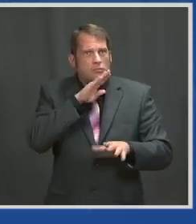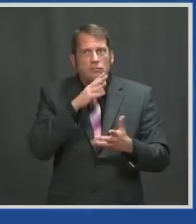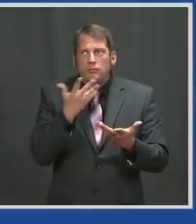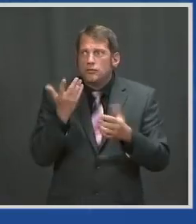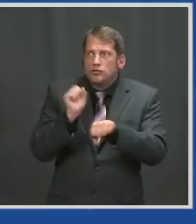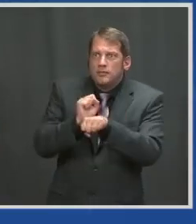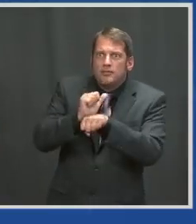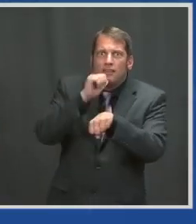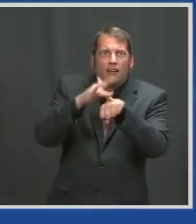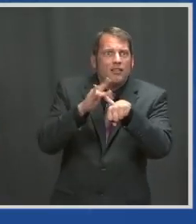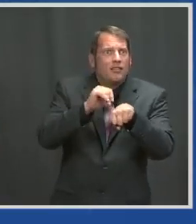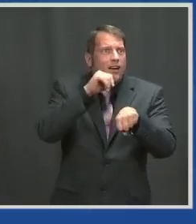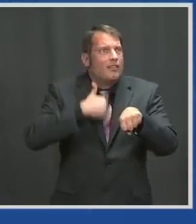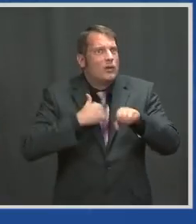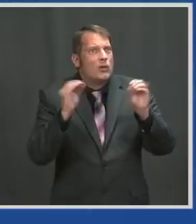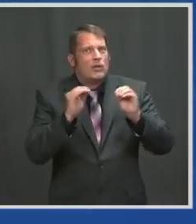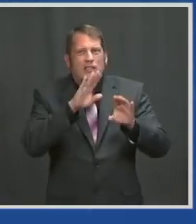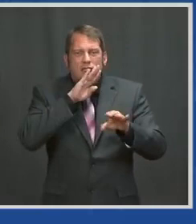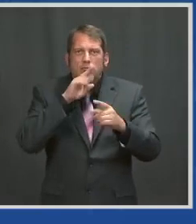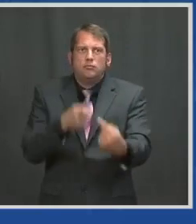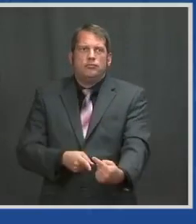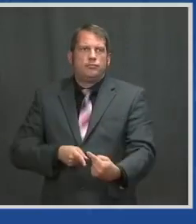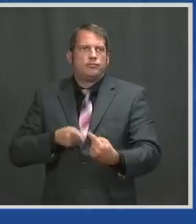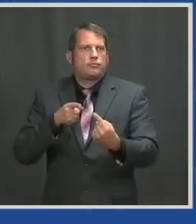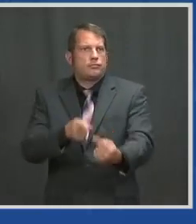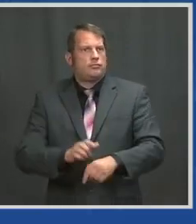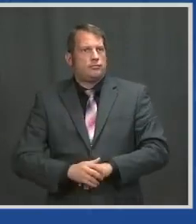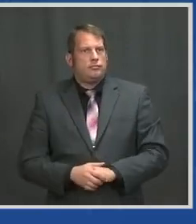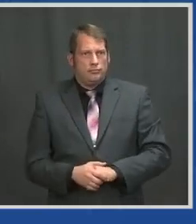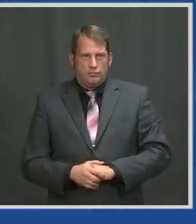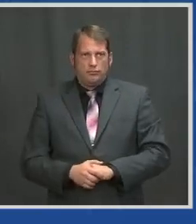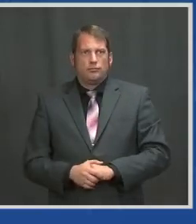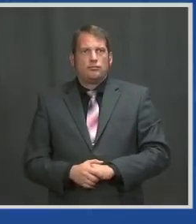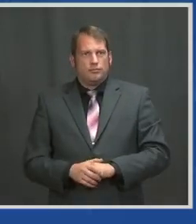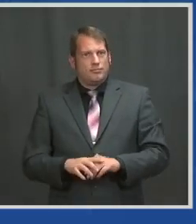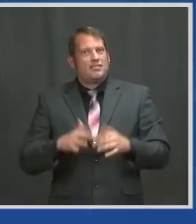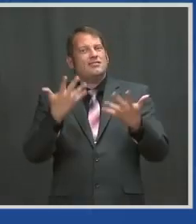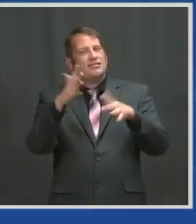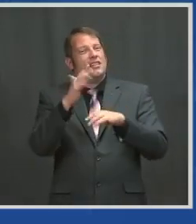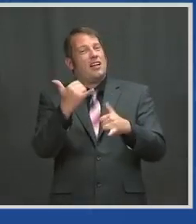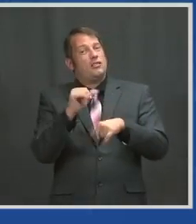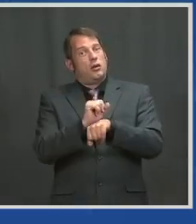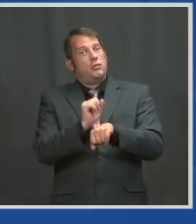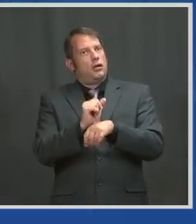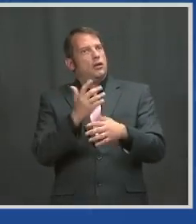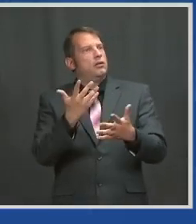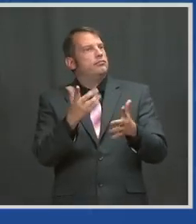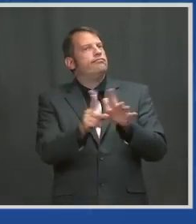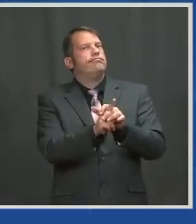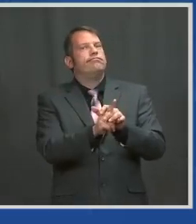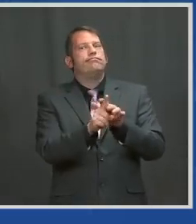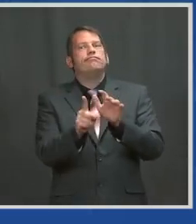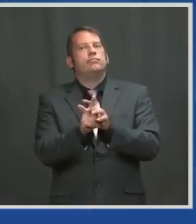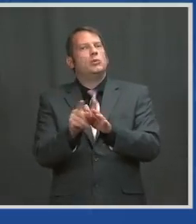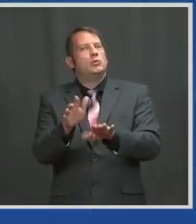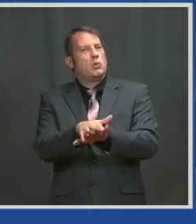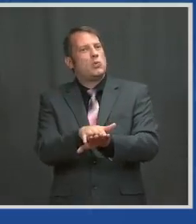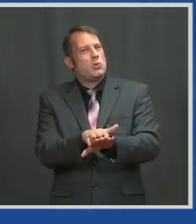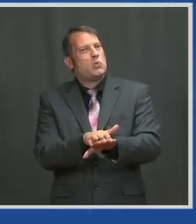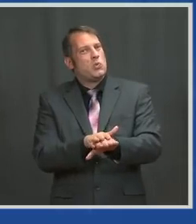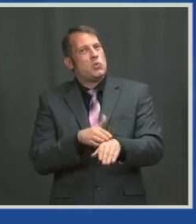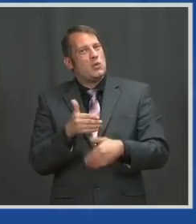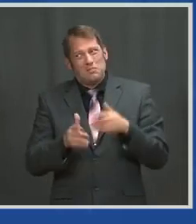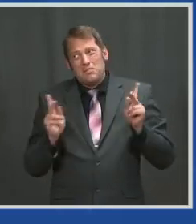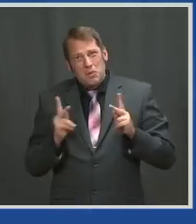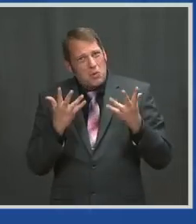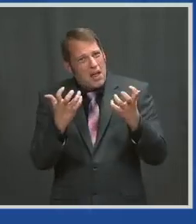back, there's still millions of people out there looking for work. And the idea that they don't want to work, most middle-class, working-class people that I